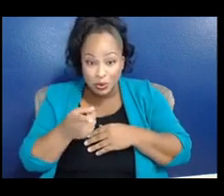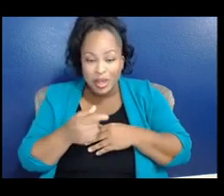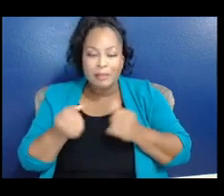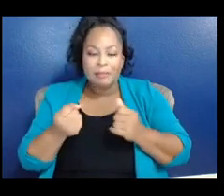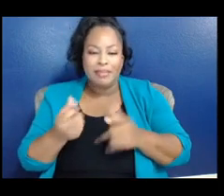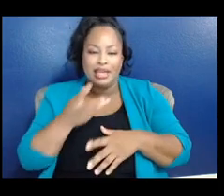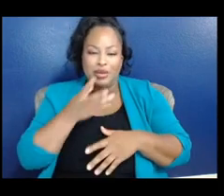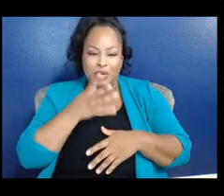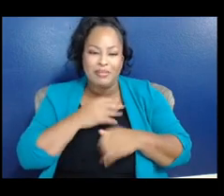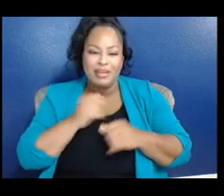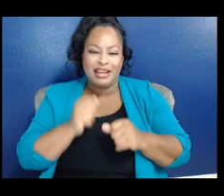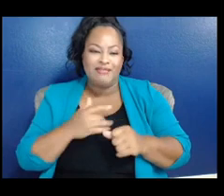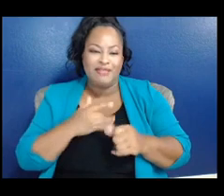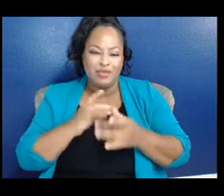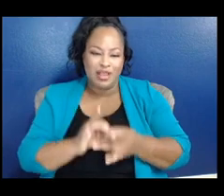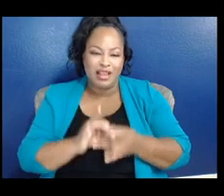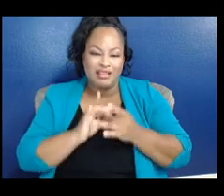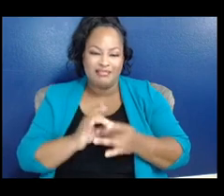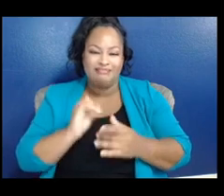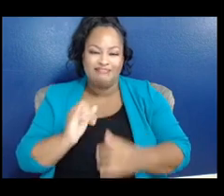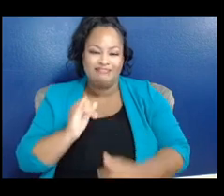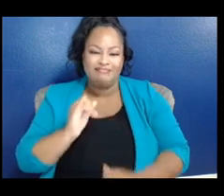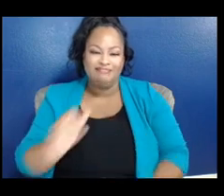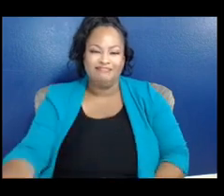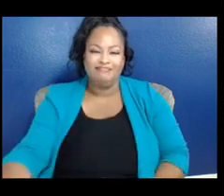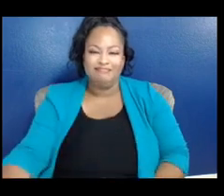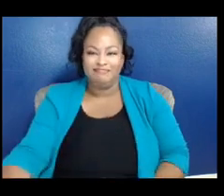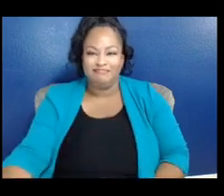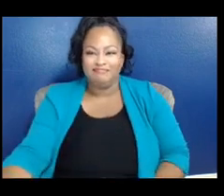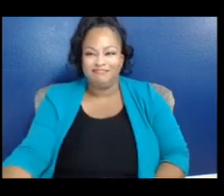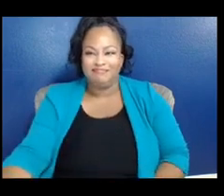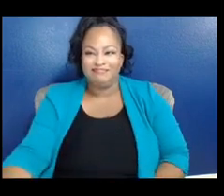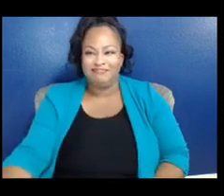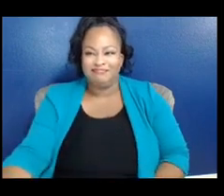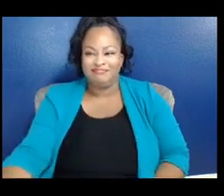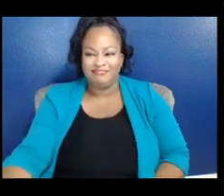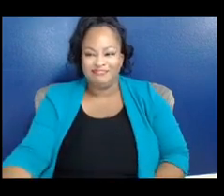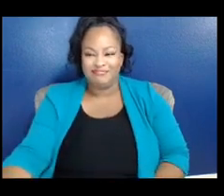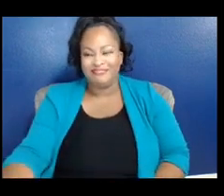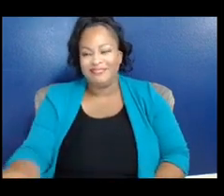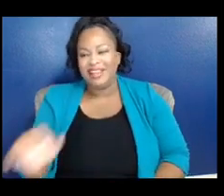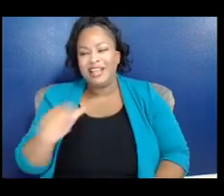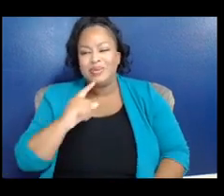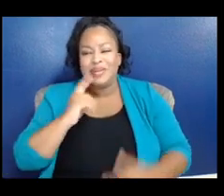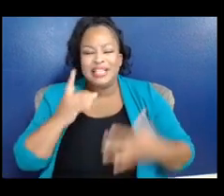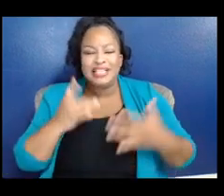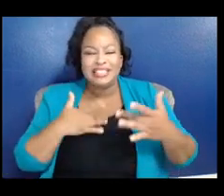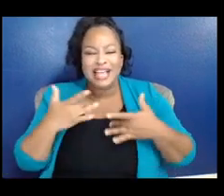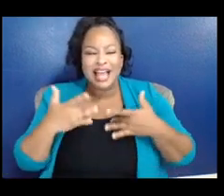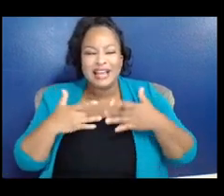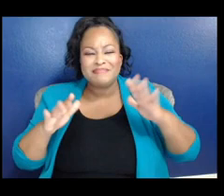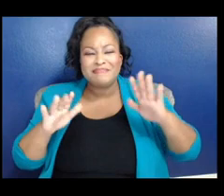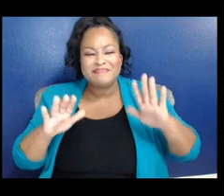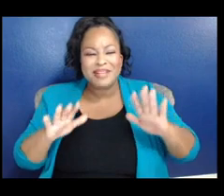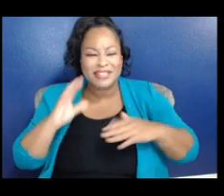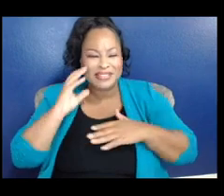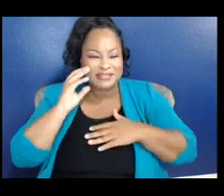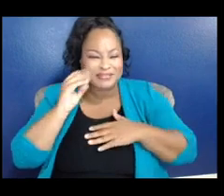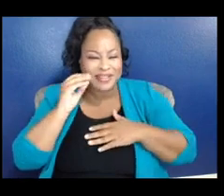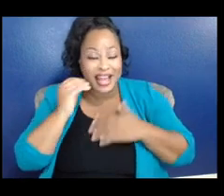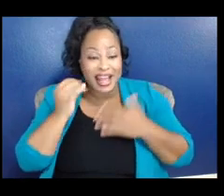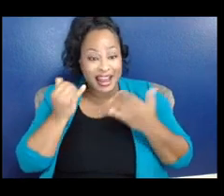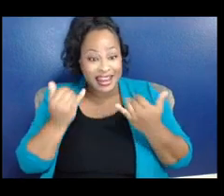that. Oh my gosh, you guys, this has been such an exciting and amazing experience. And now we're down to our final